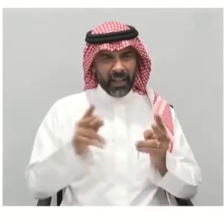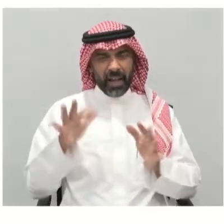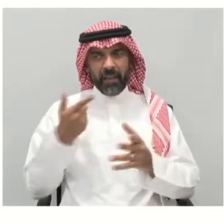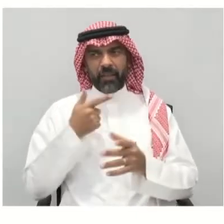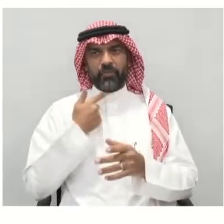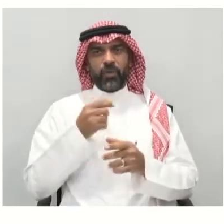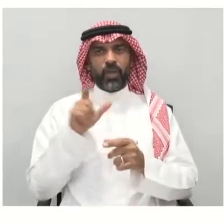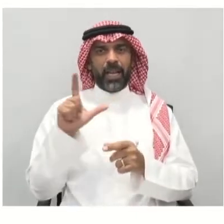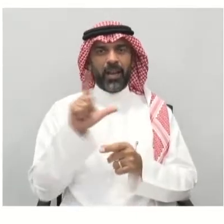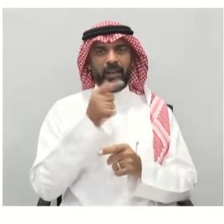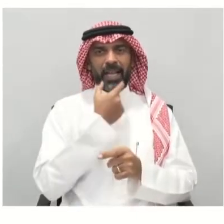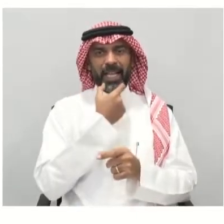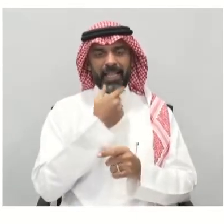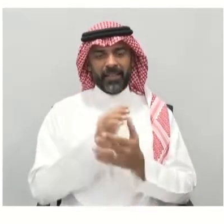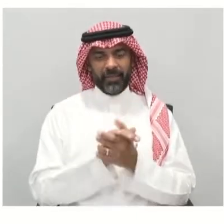this picture. What do we see?